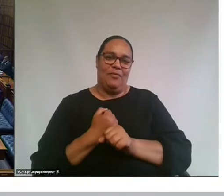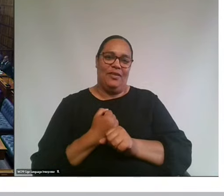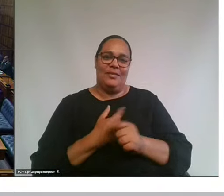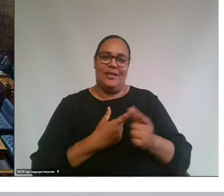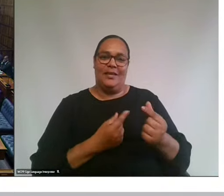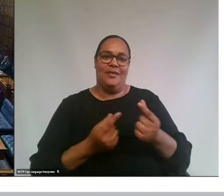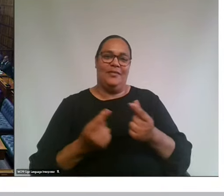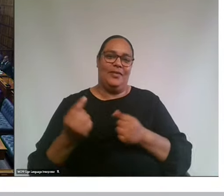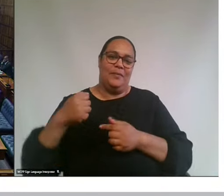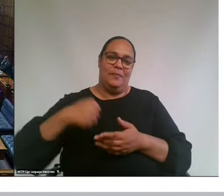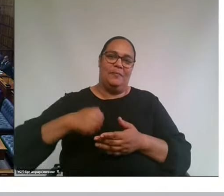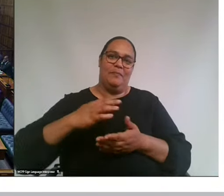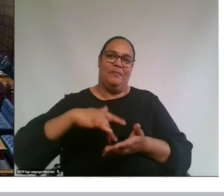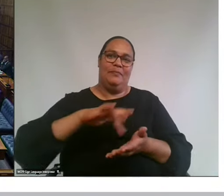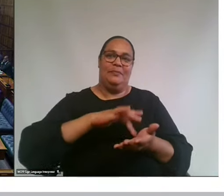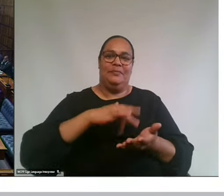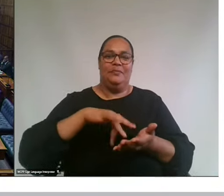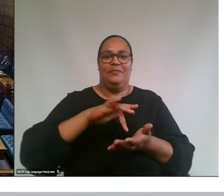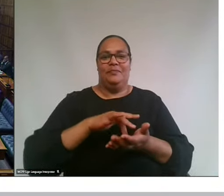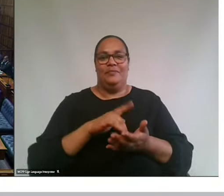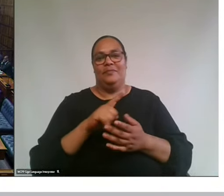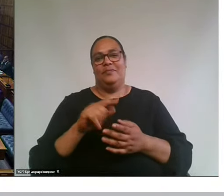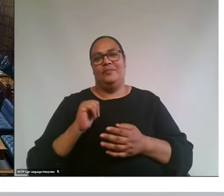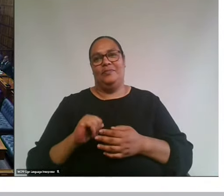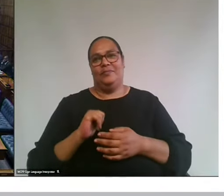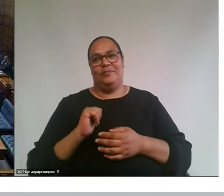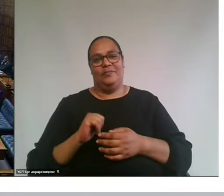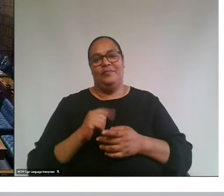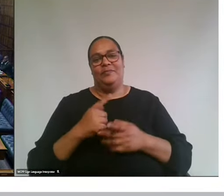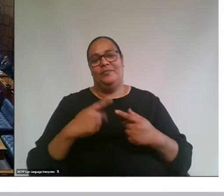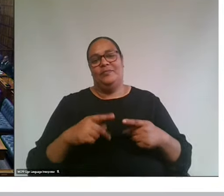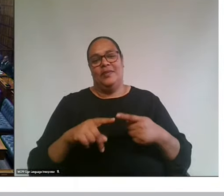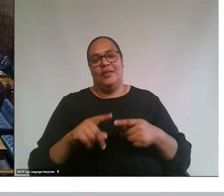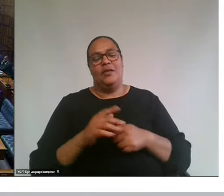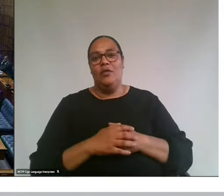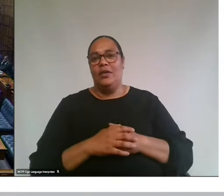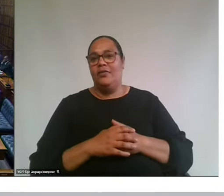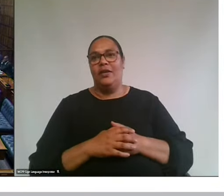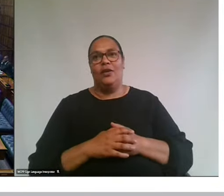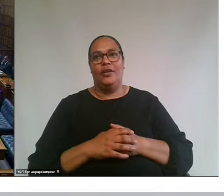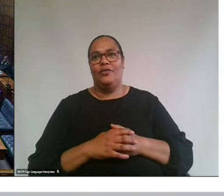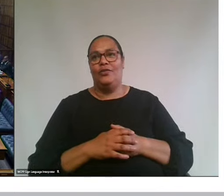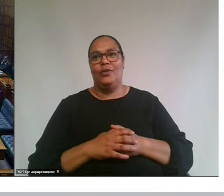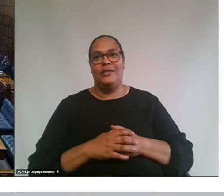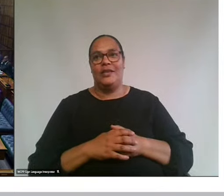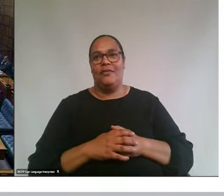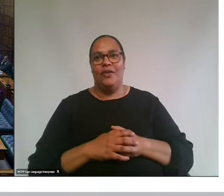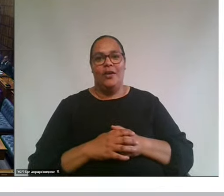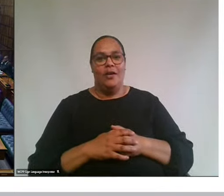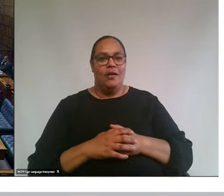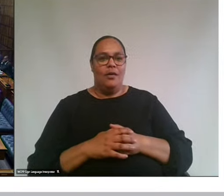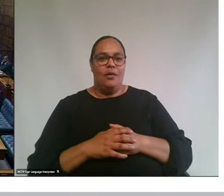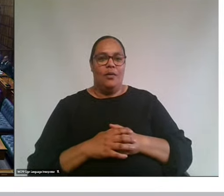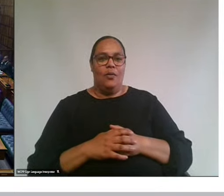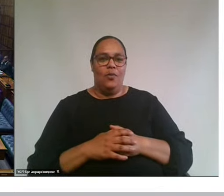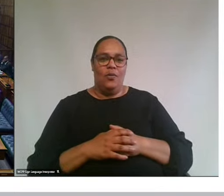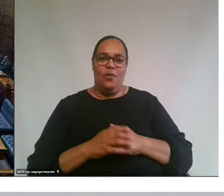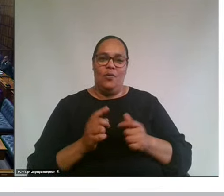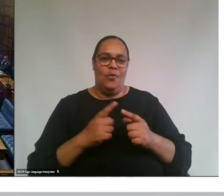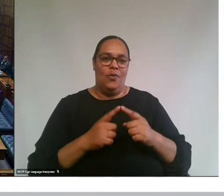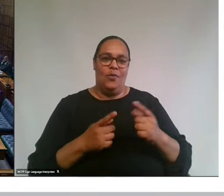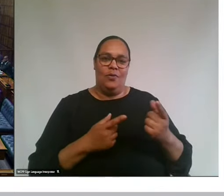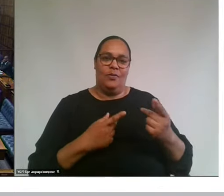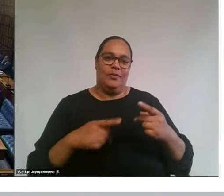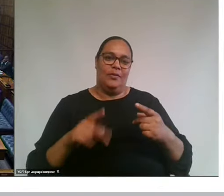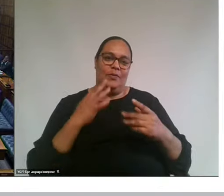um Pump Station and it's the municipal property so the asset had to be transferred at the when when we were done with the